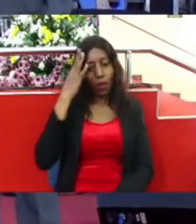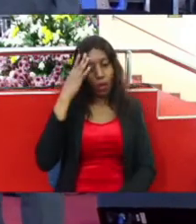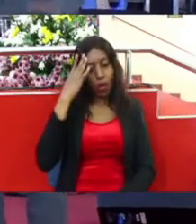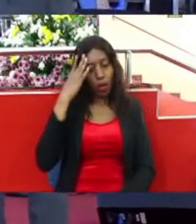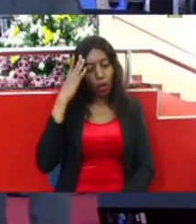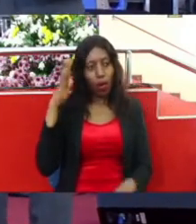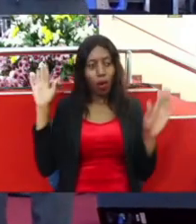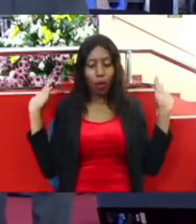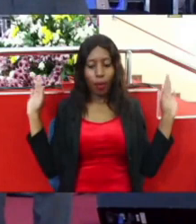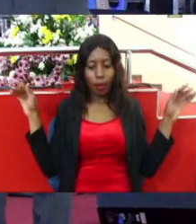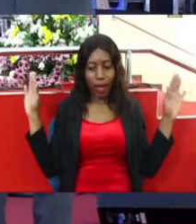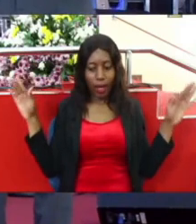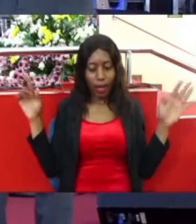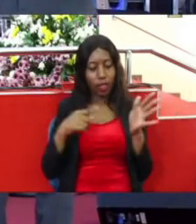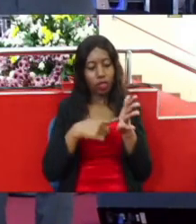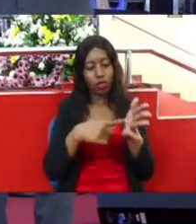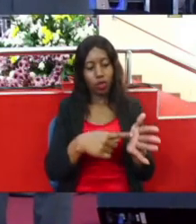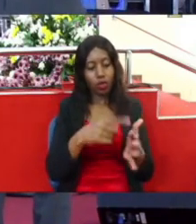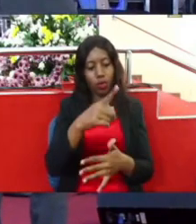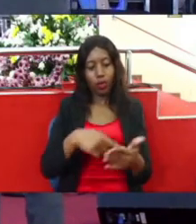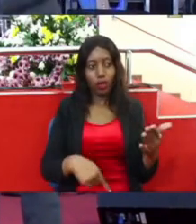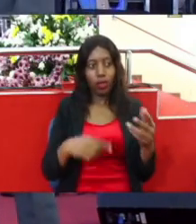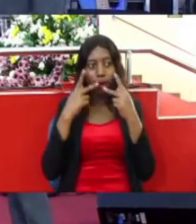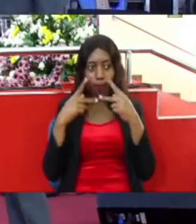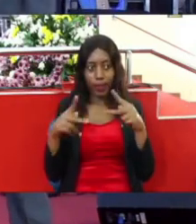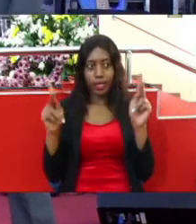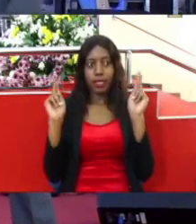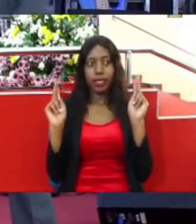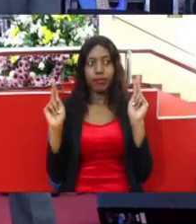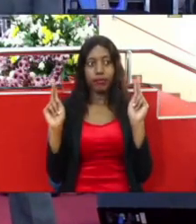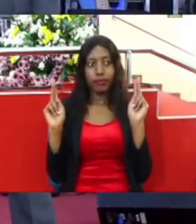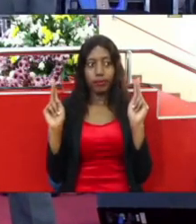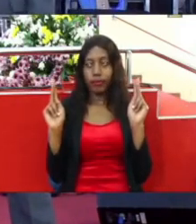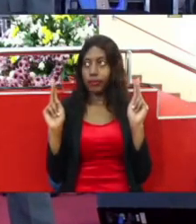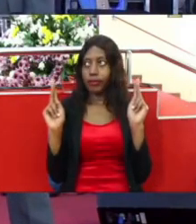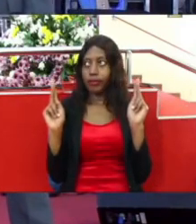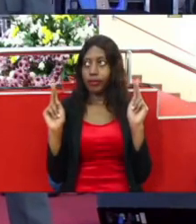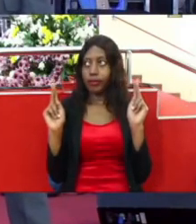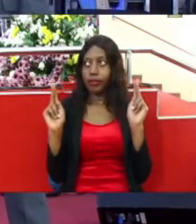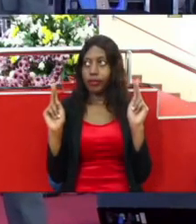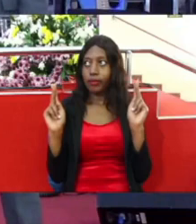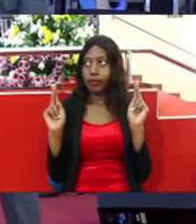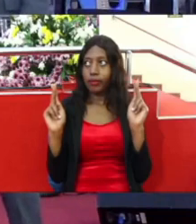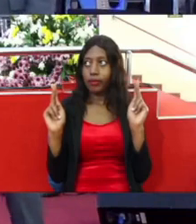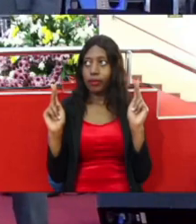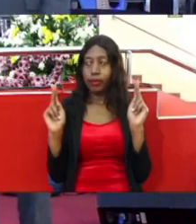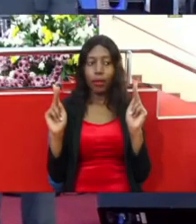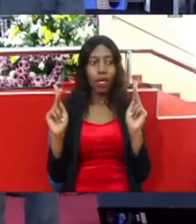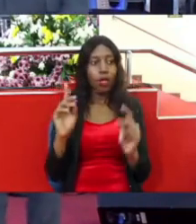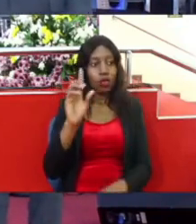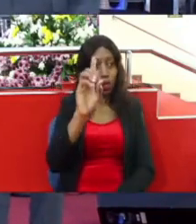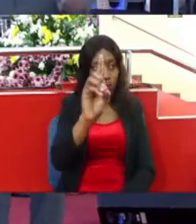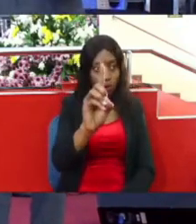vile tunajua kwamba njiwa ni ndege ambayo ina ishara ya amani. Now we are told dove or peace was the son of Amittai.